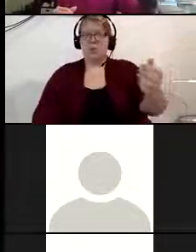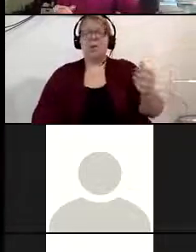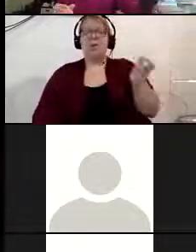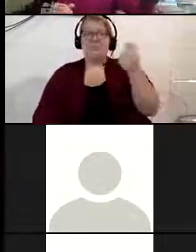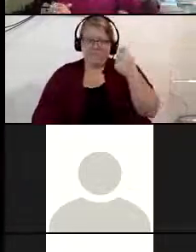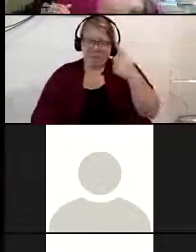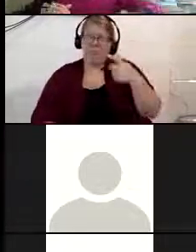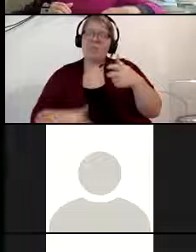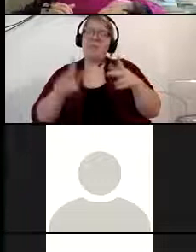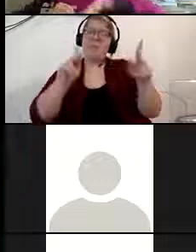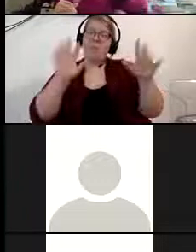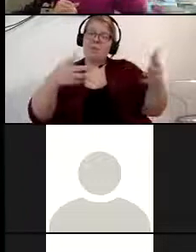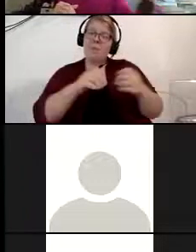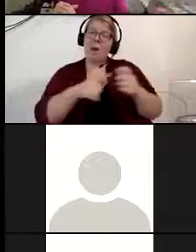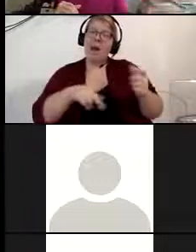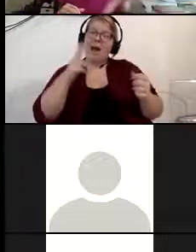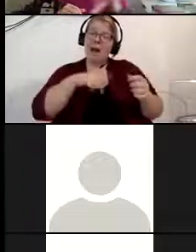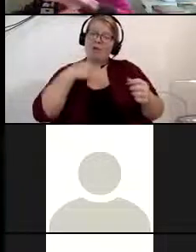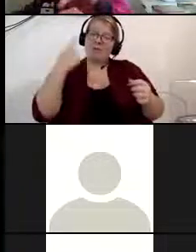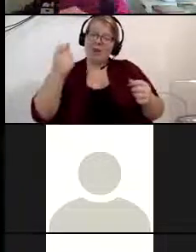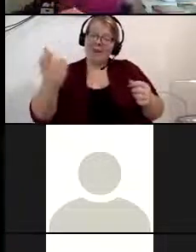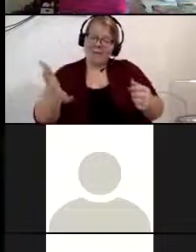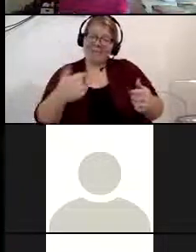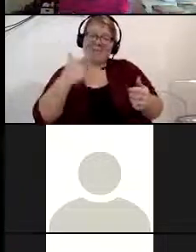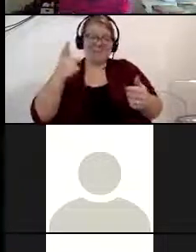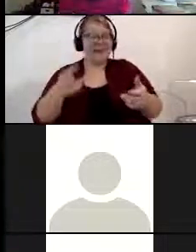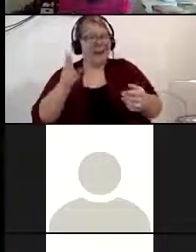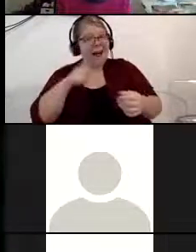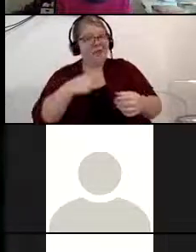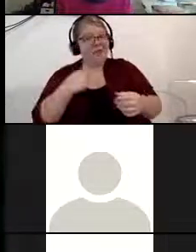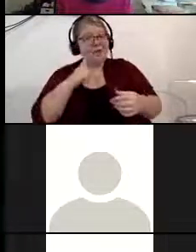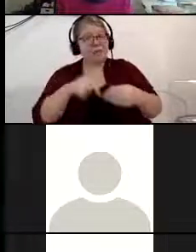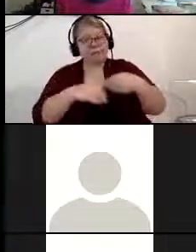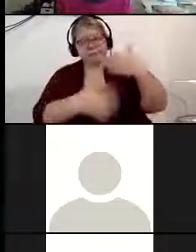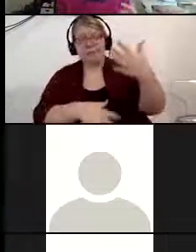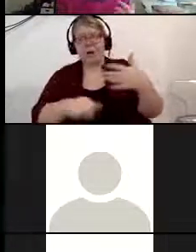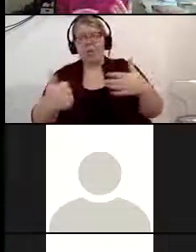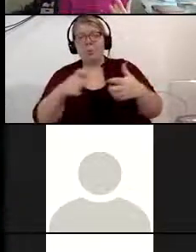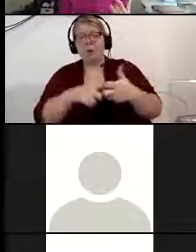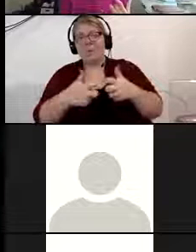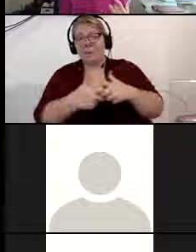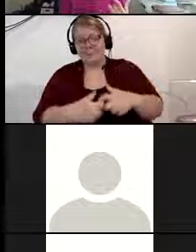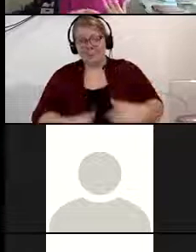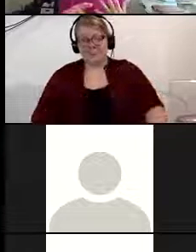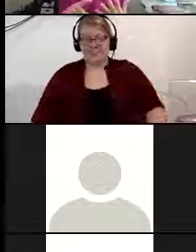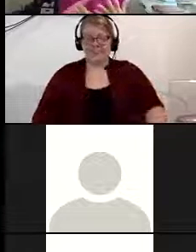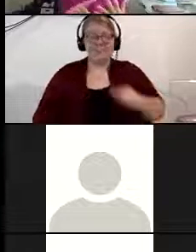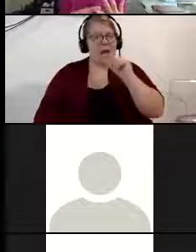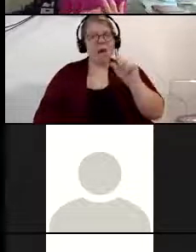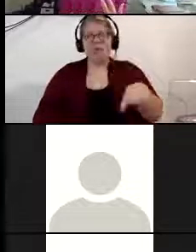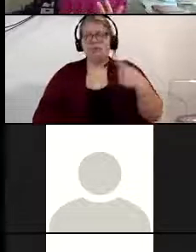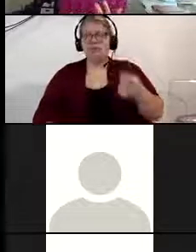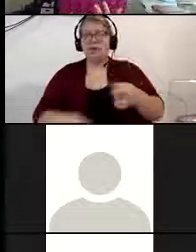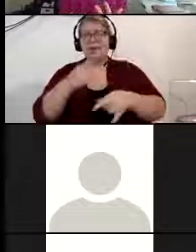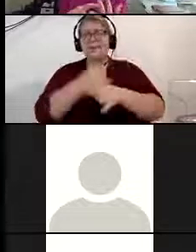for gambling are also at higher risk for a whole continuum of other problems, not just substance abuse and